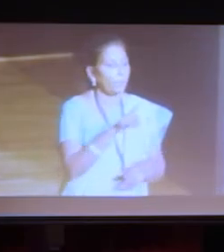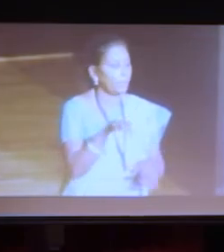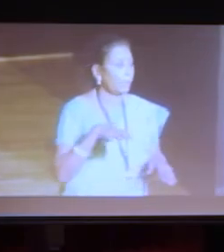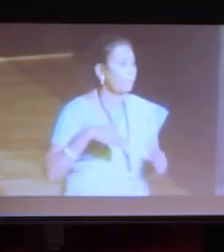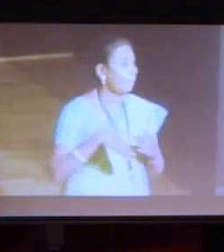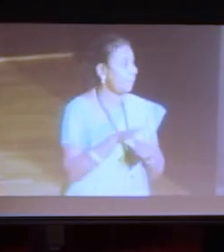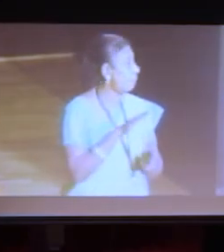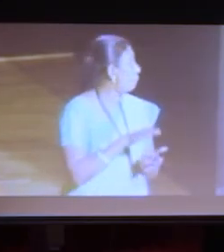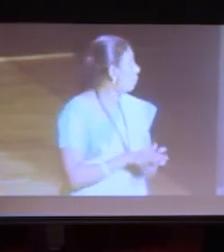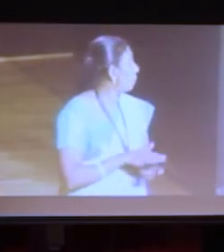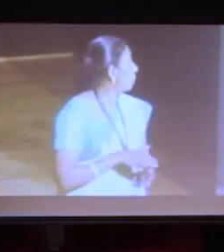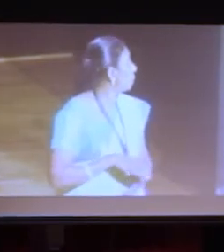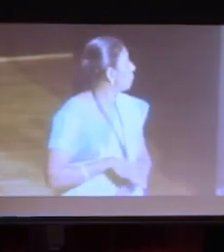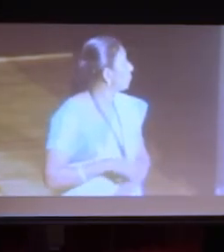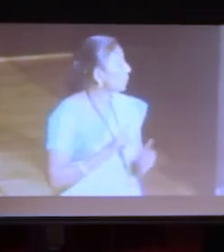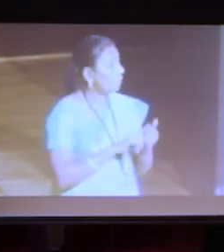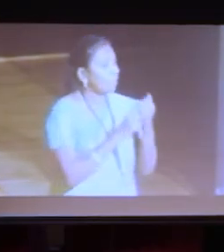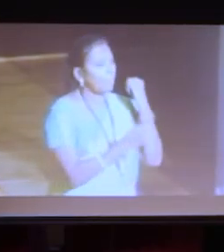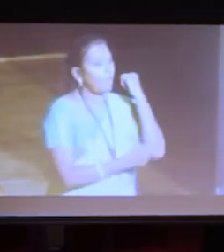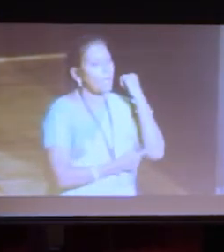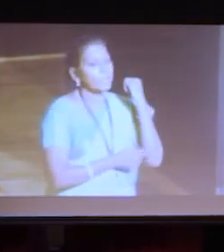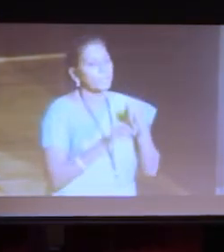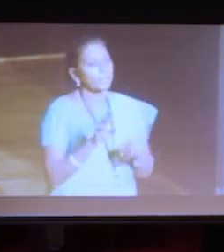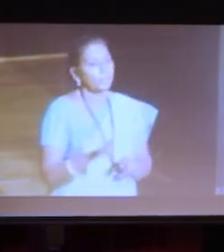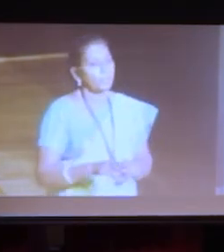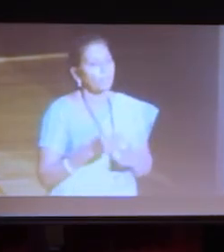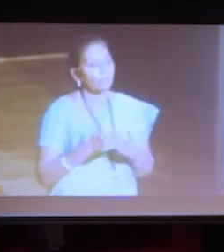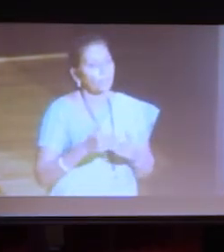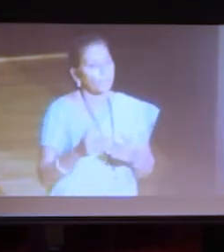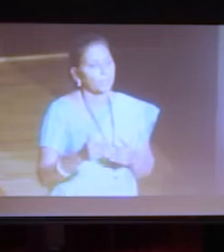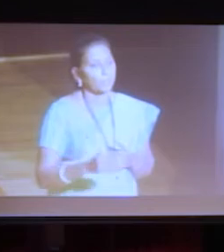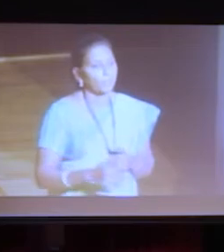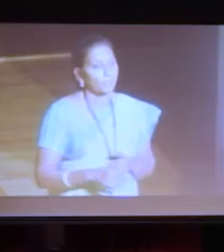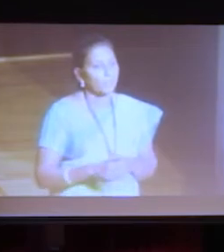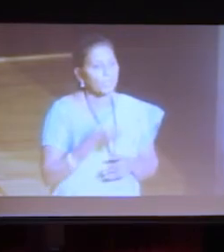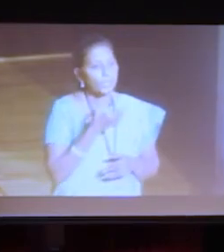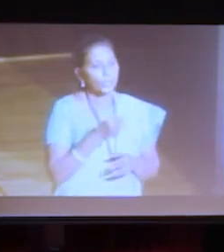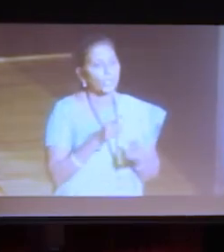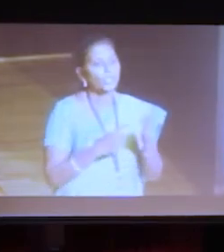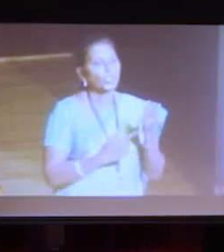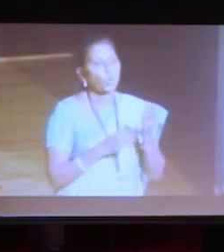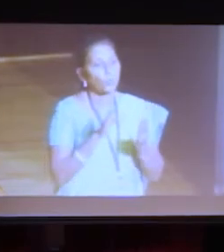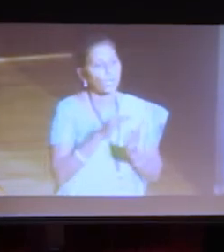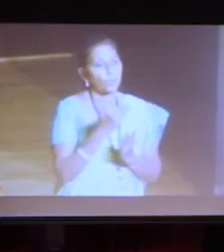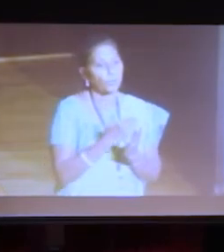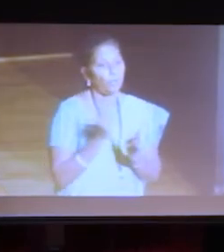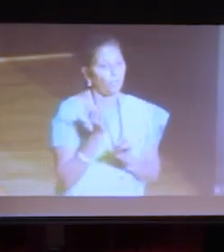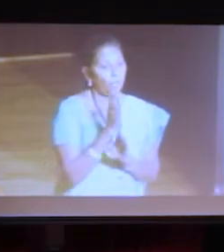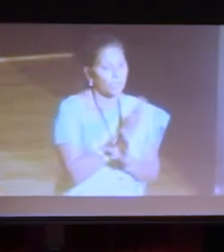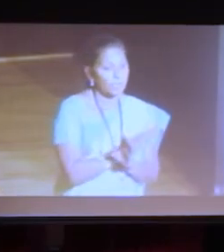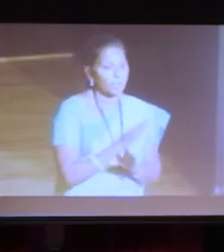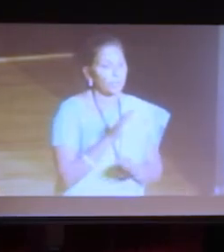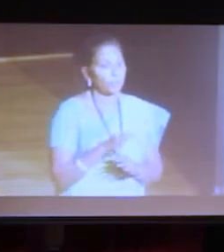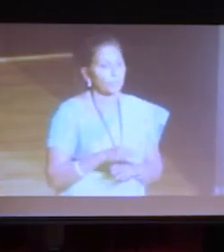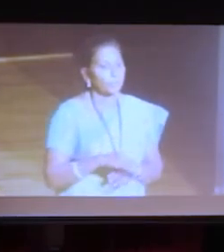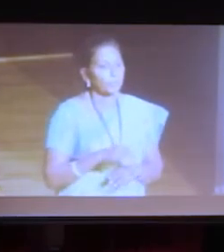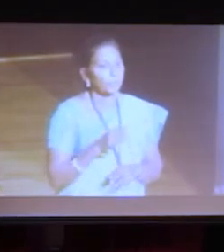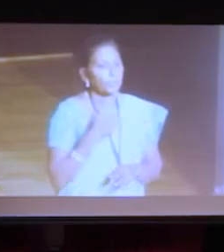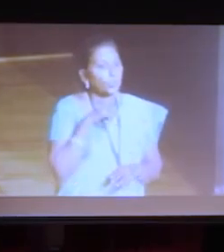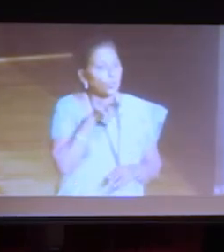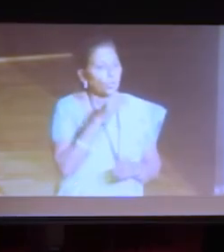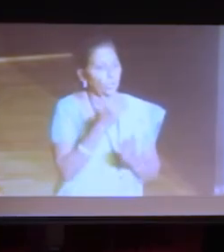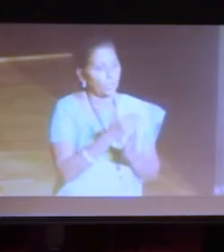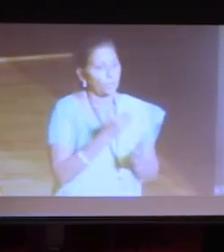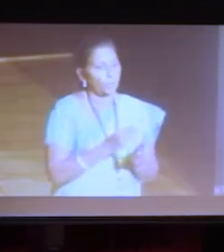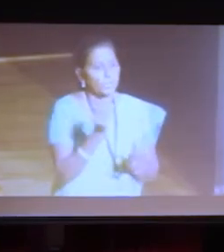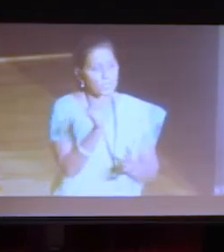platform. Last but not the least, Jenny was talking about collaboration. Yesterday, everybody on the dais was talking about it's